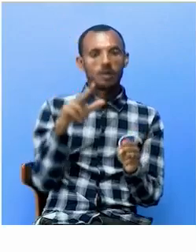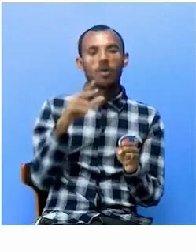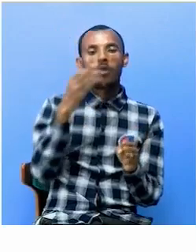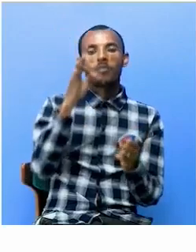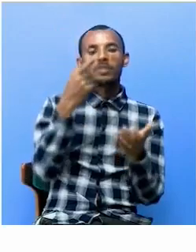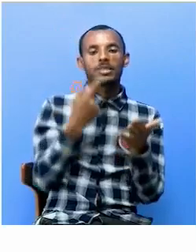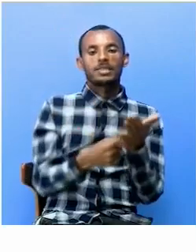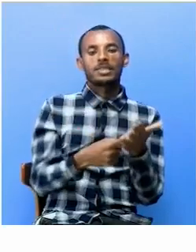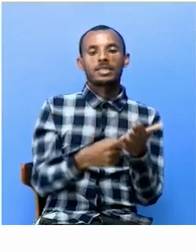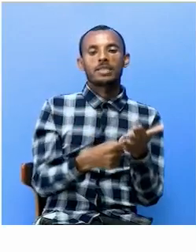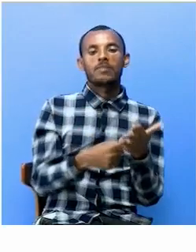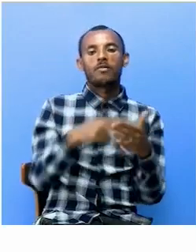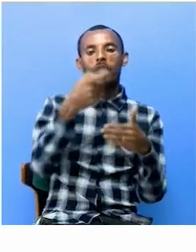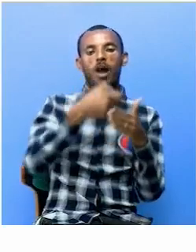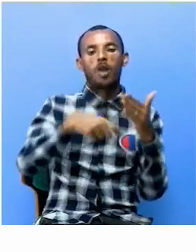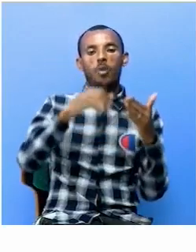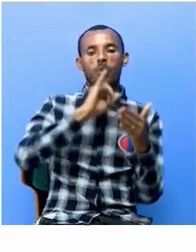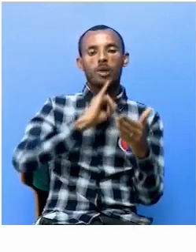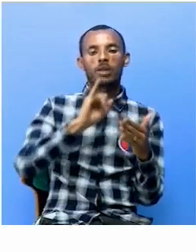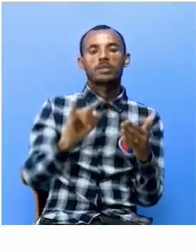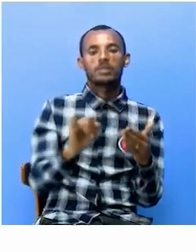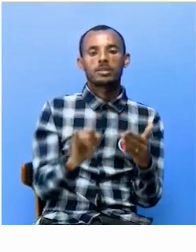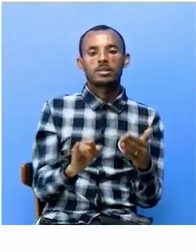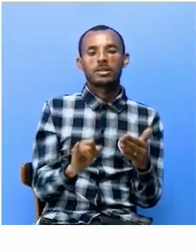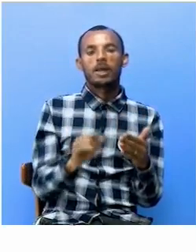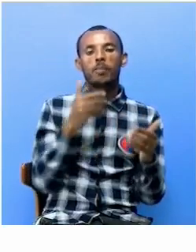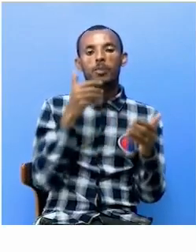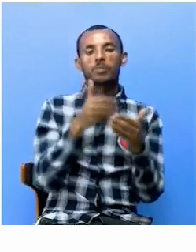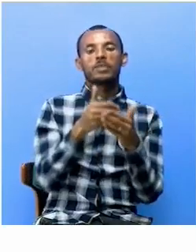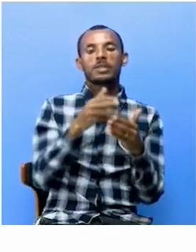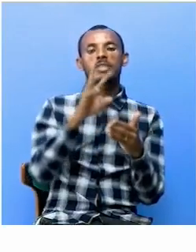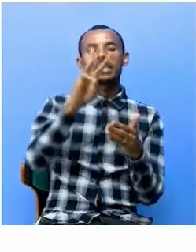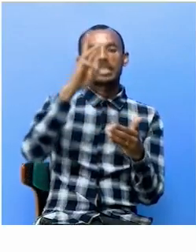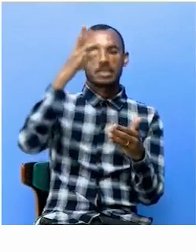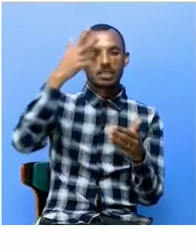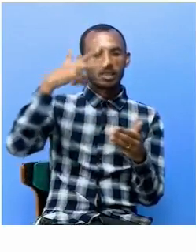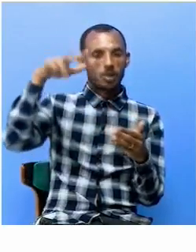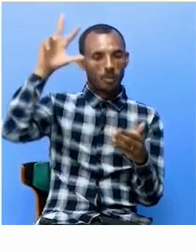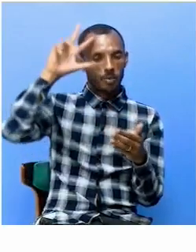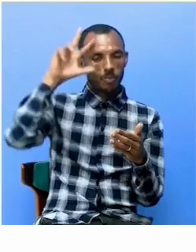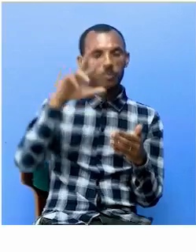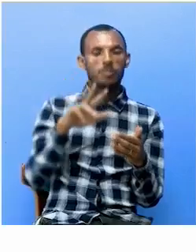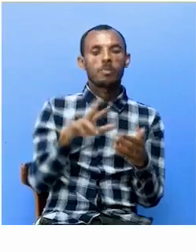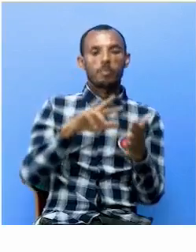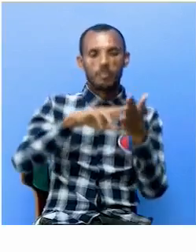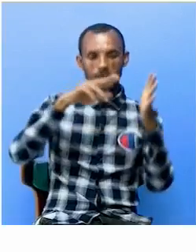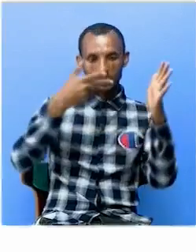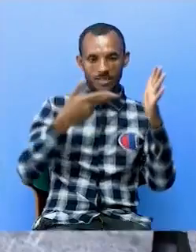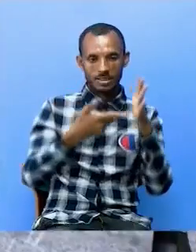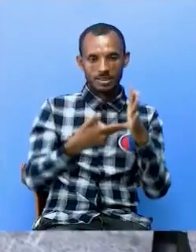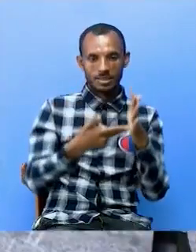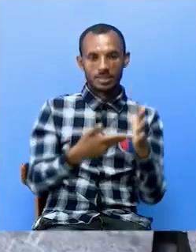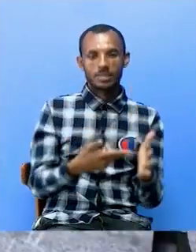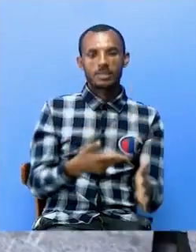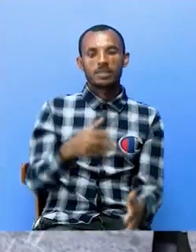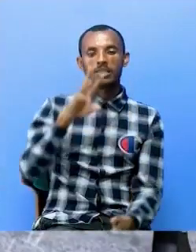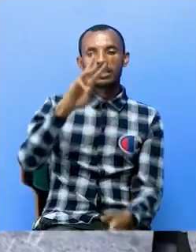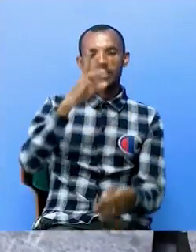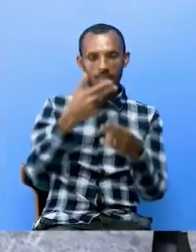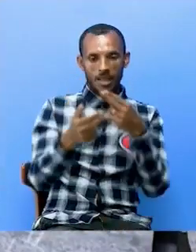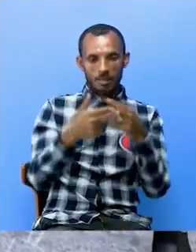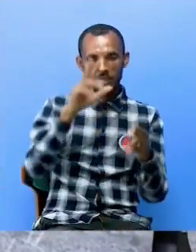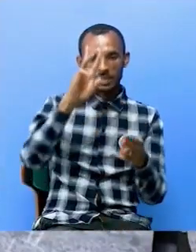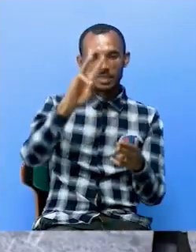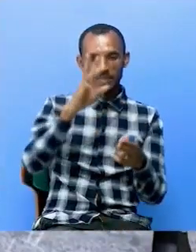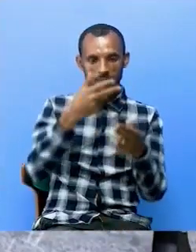of this value is approximately 6 cube. 6 cube means 6 times